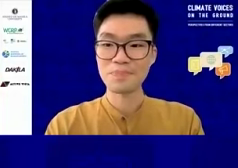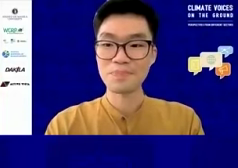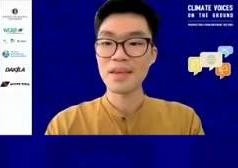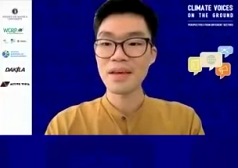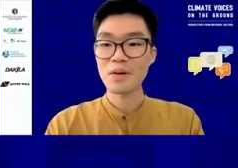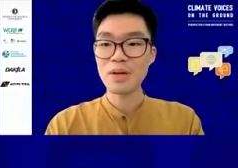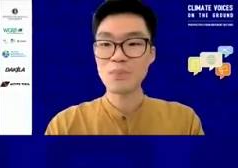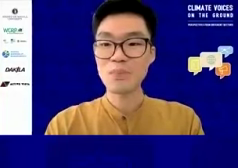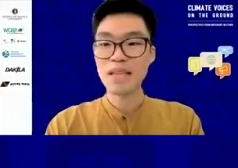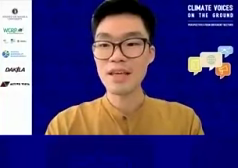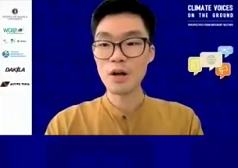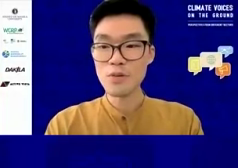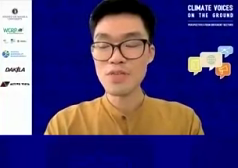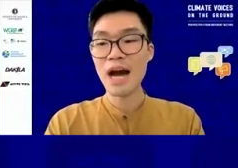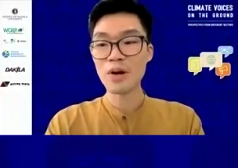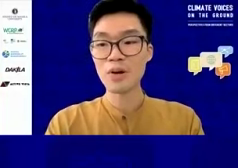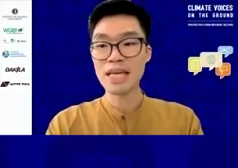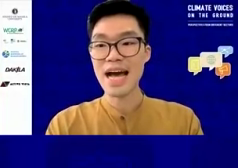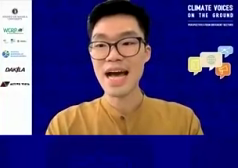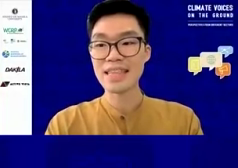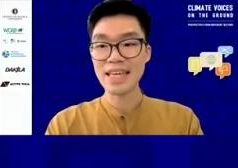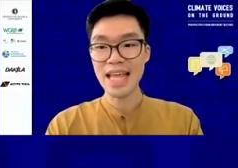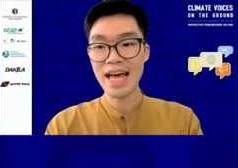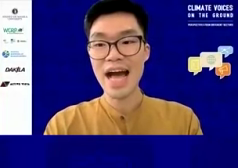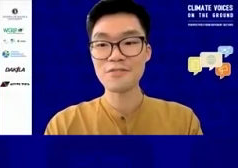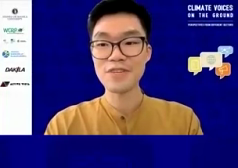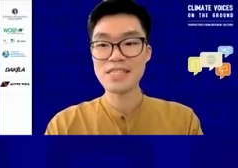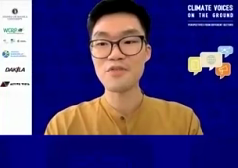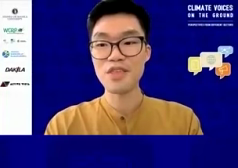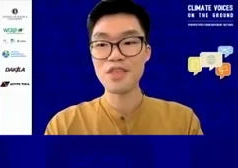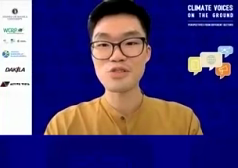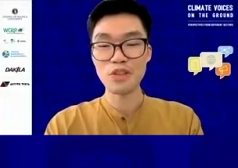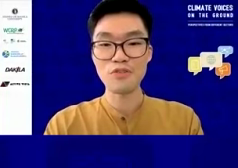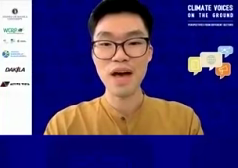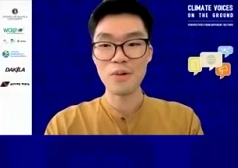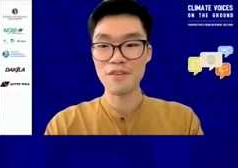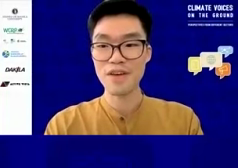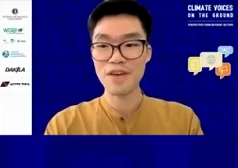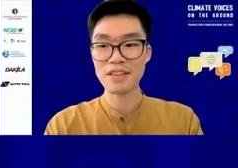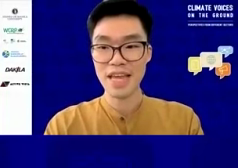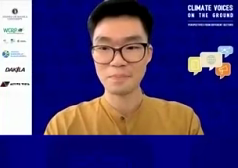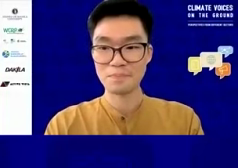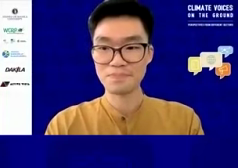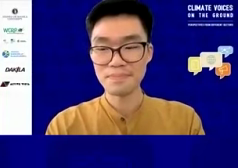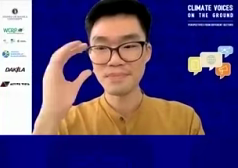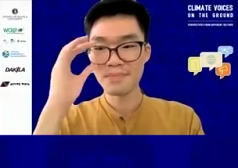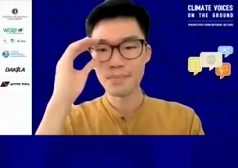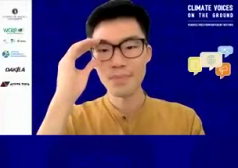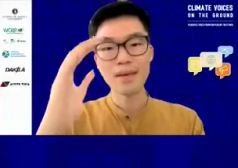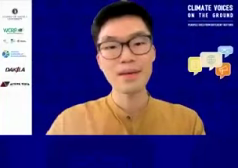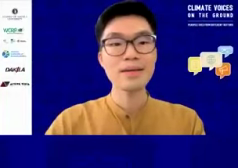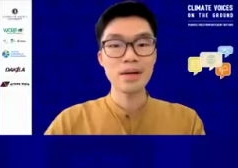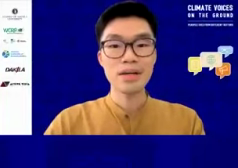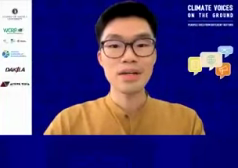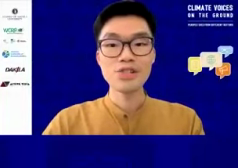My Climate Risk community. We would like to also thank our colleagues at DAKILA and Activista for their support of our event